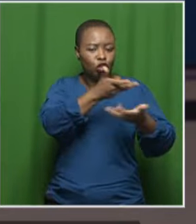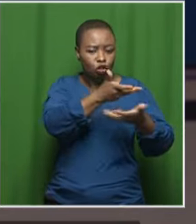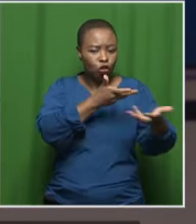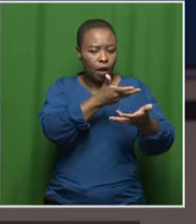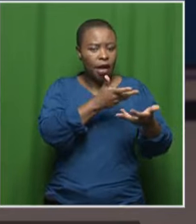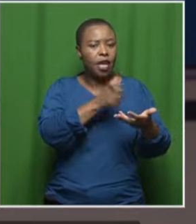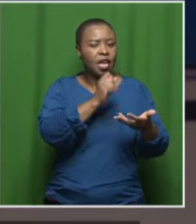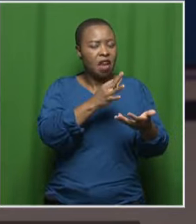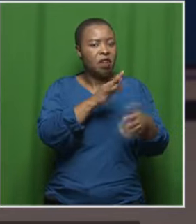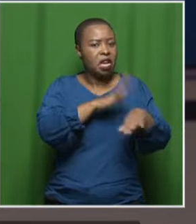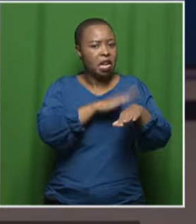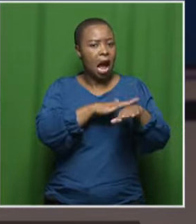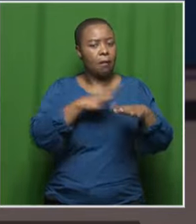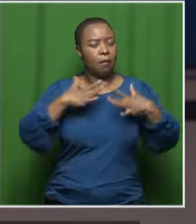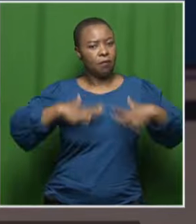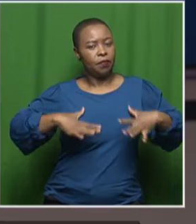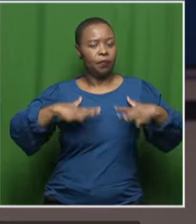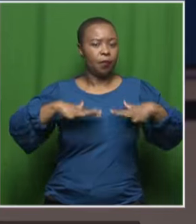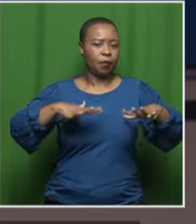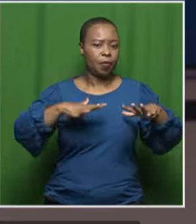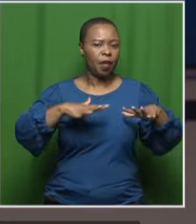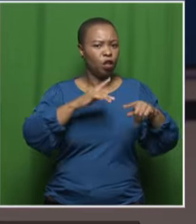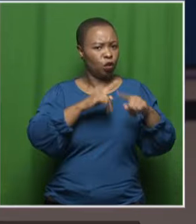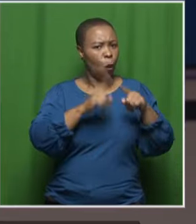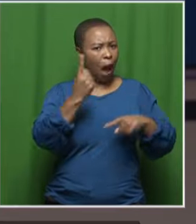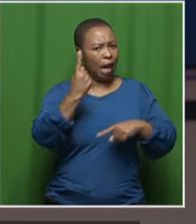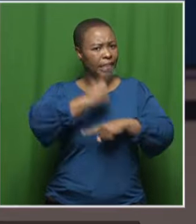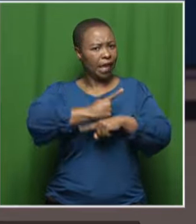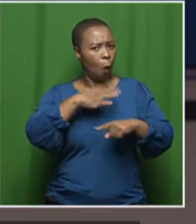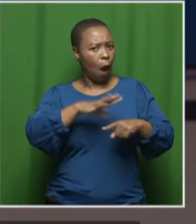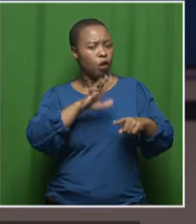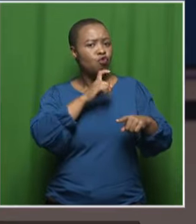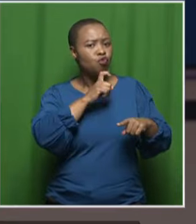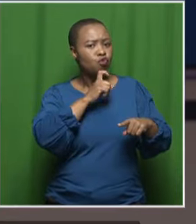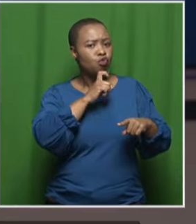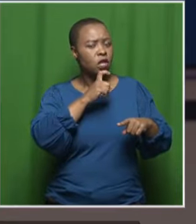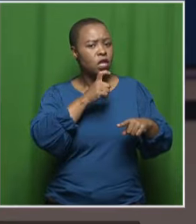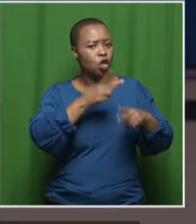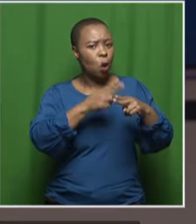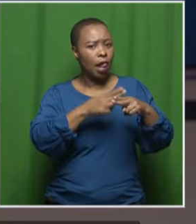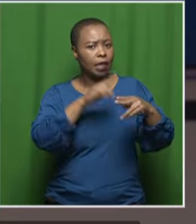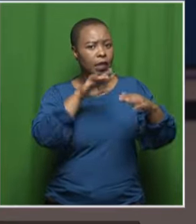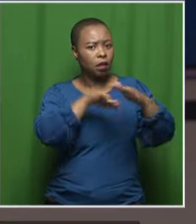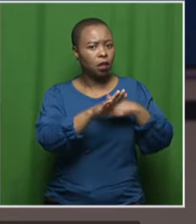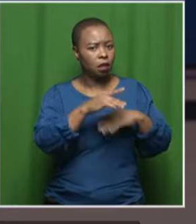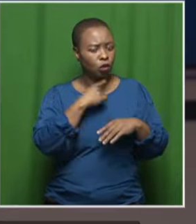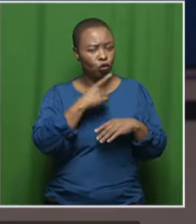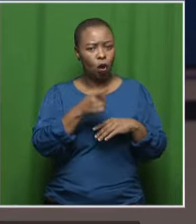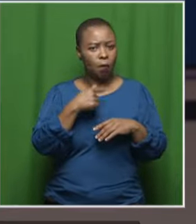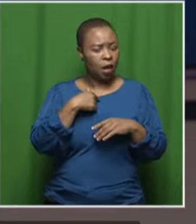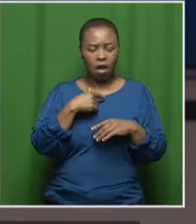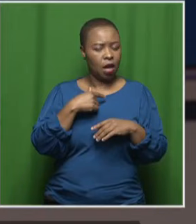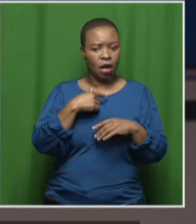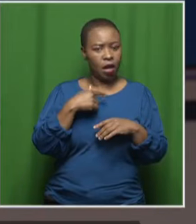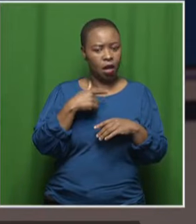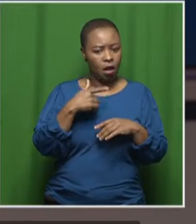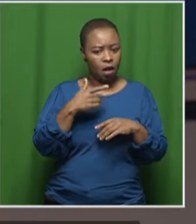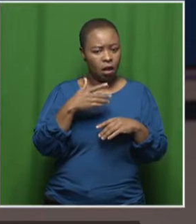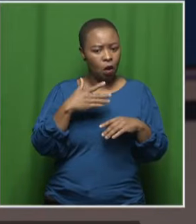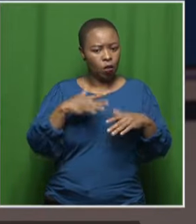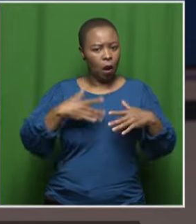and fit the dresses herself. And on this one occasion when I wanted to use the bathroom, she told me, my mother, that, oh my goodness, she